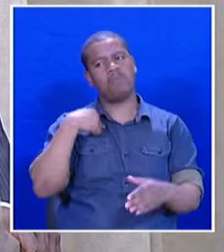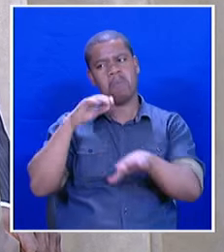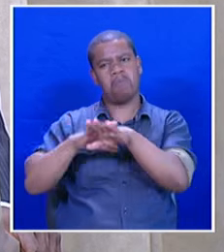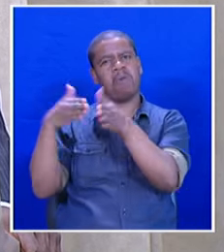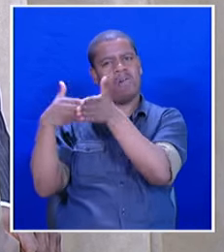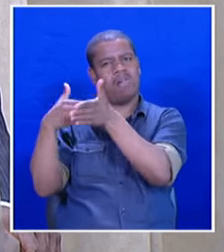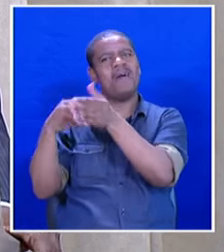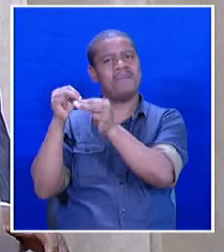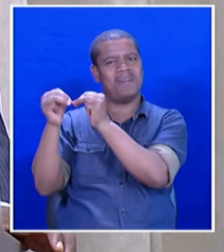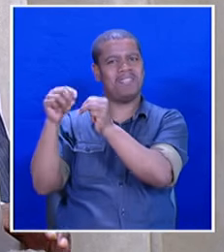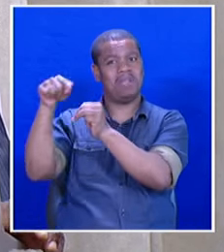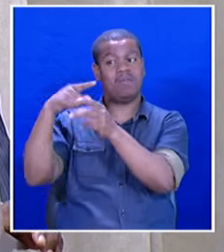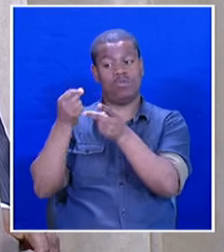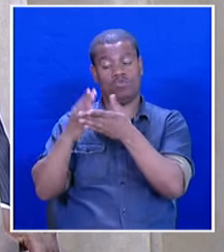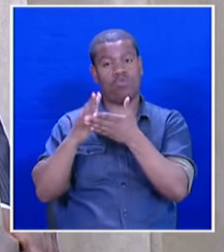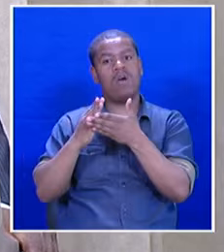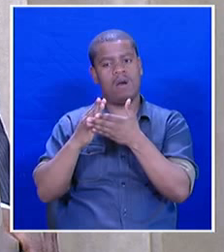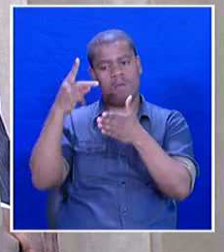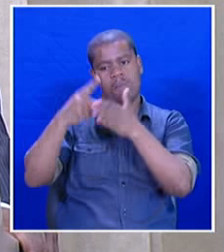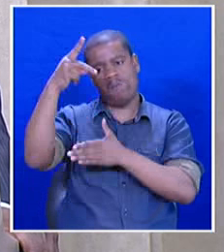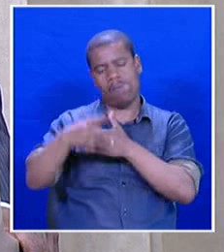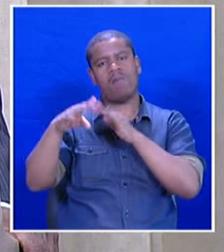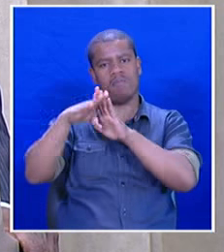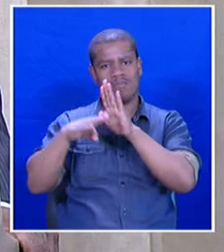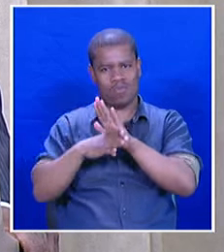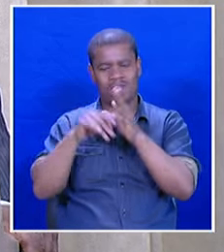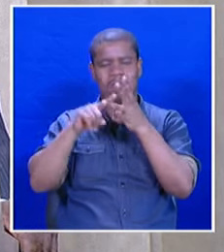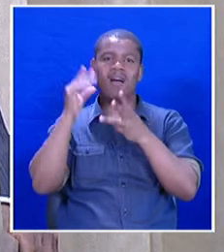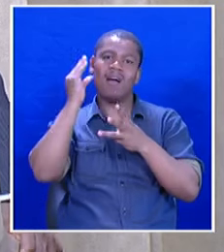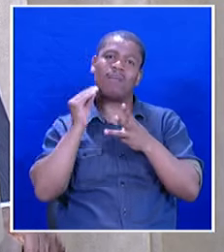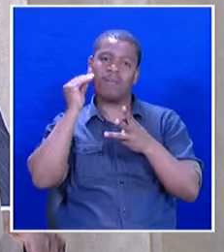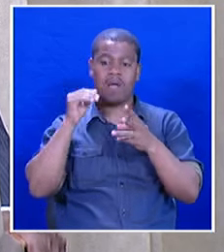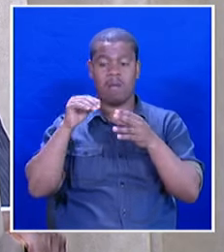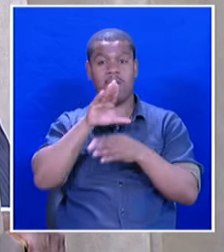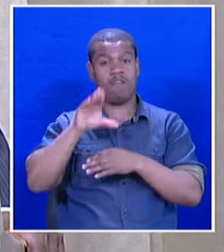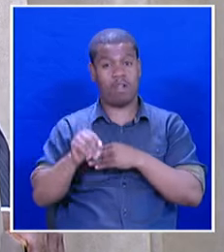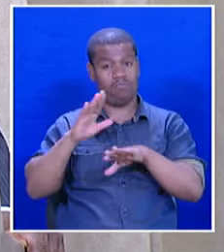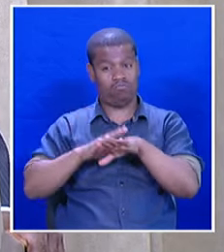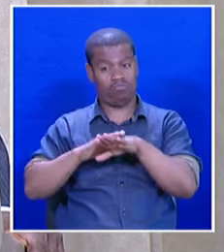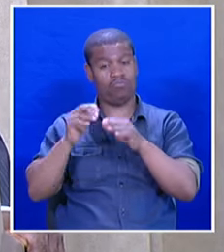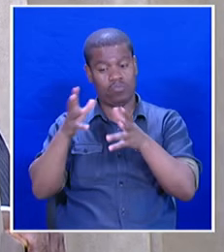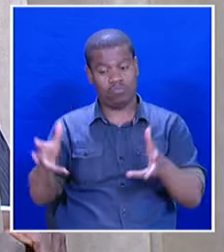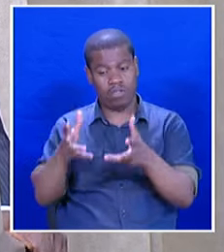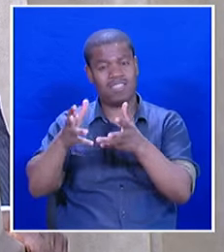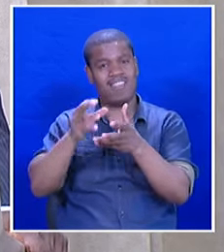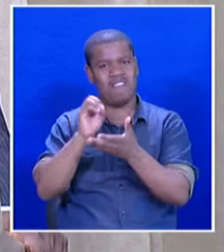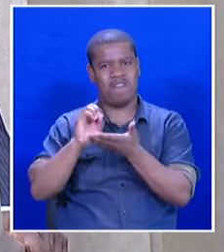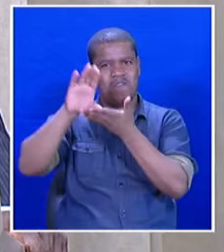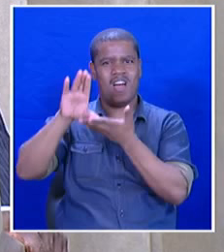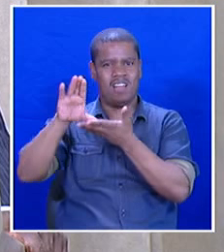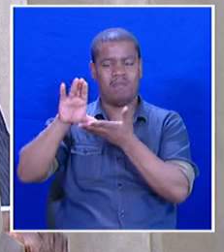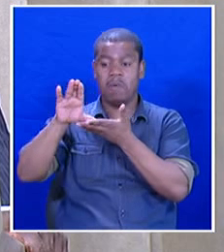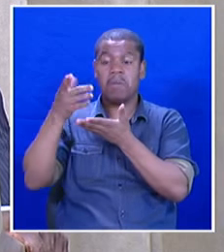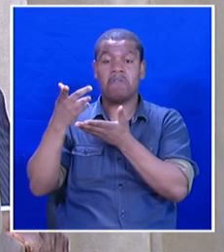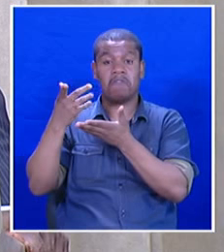of development projects, experience where the African Renaissance Fund may have fallen short. And